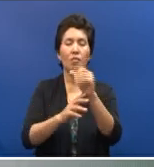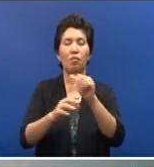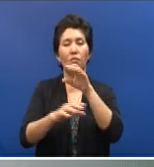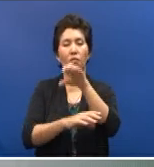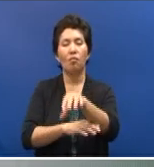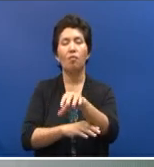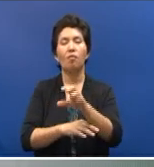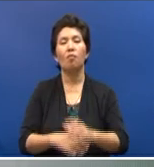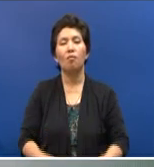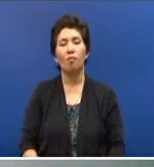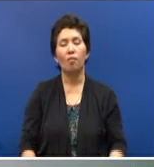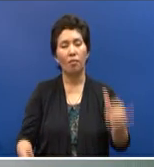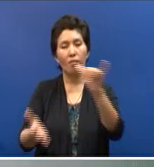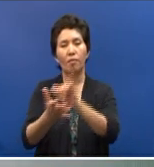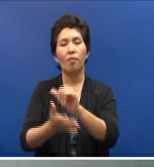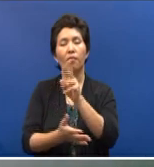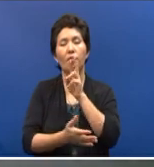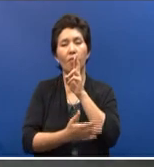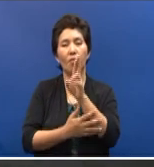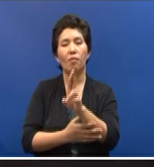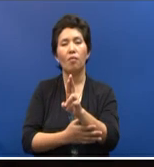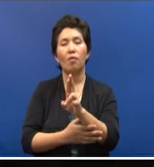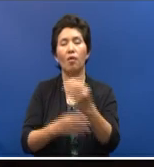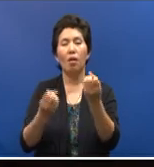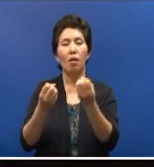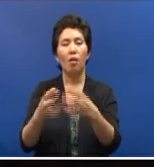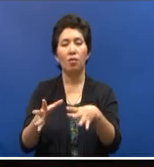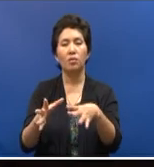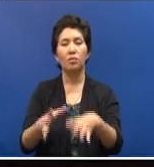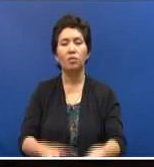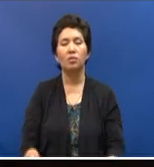force. Okay, that are the group of laws.